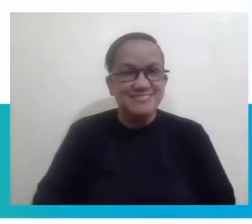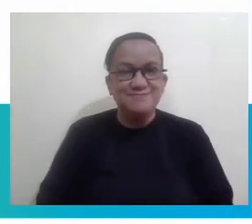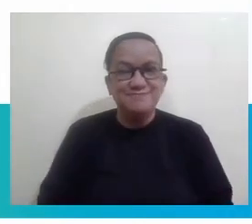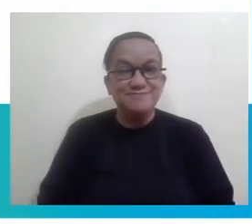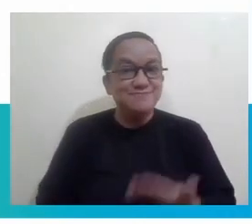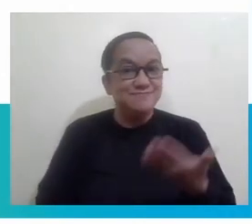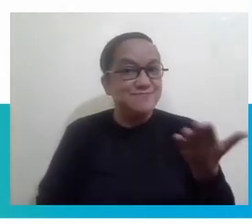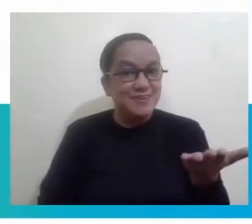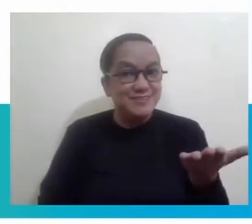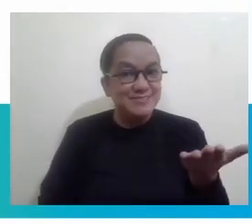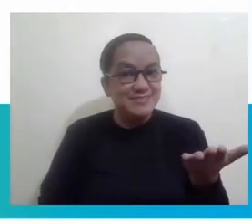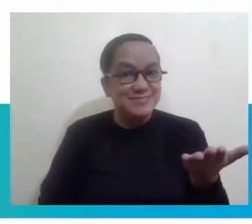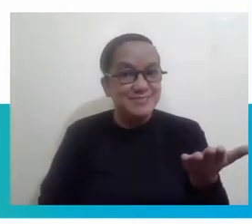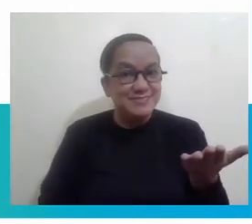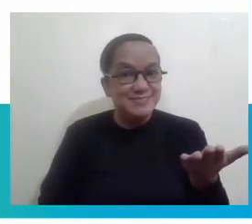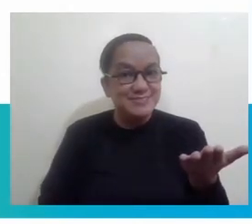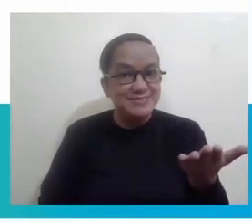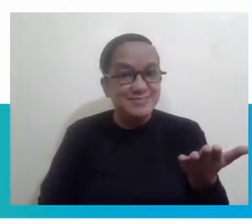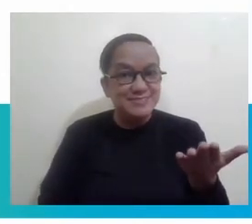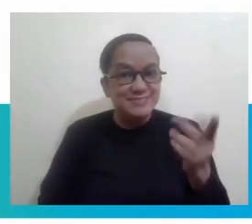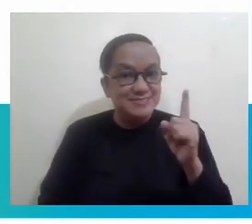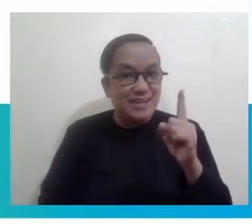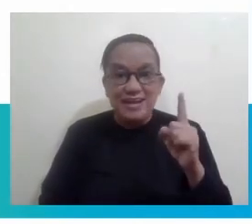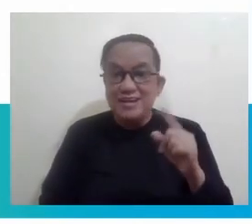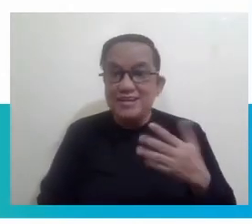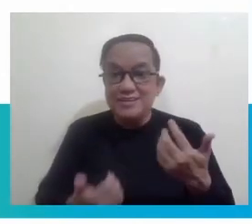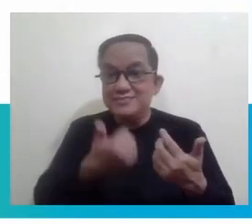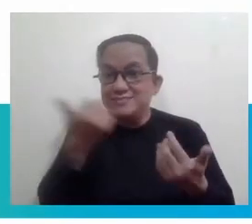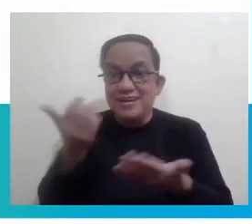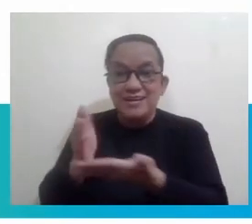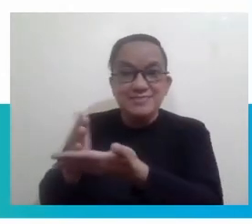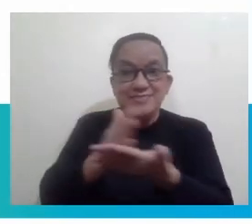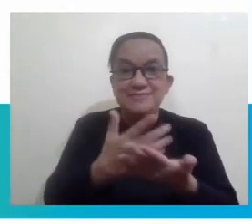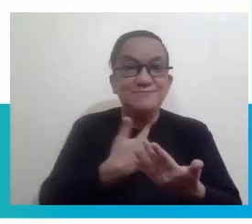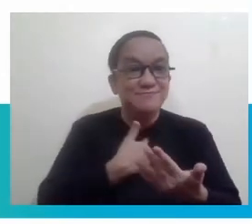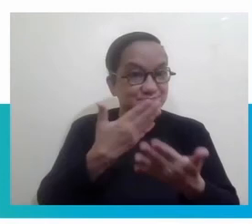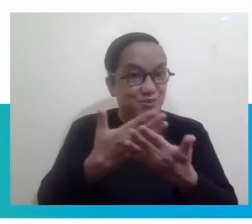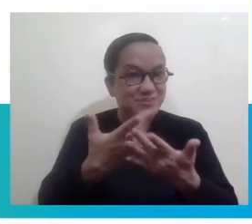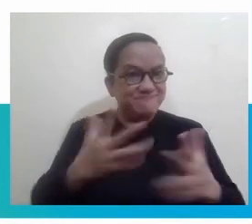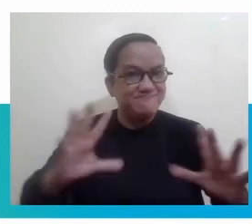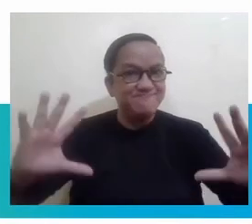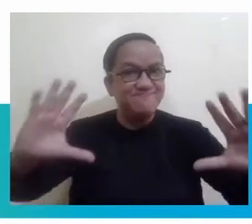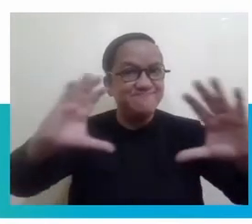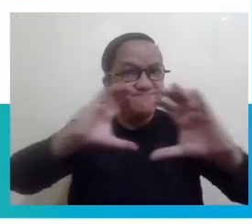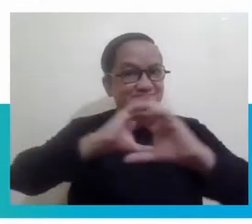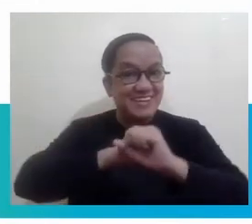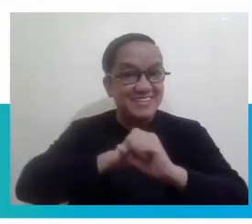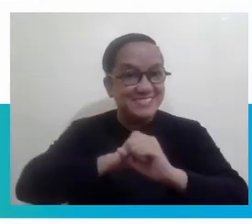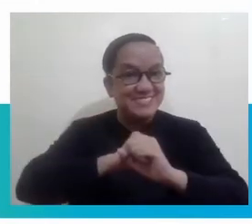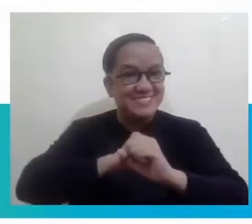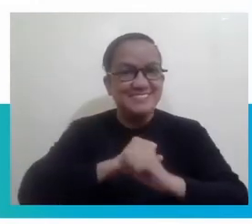quick insight you want to share as really closing the session. Yes.